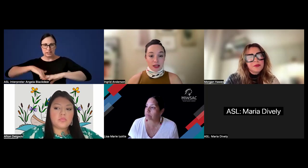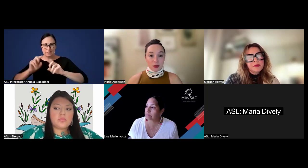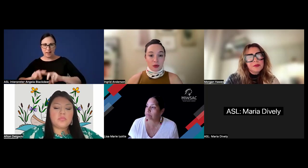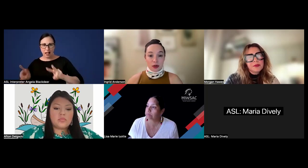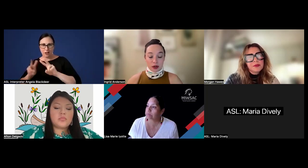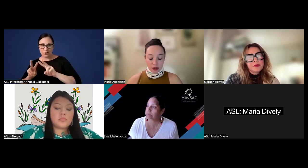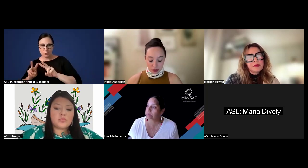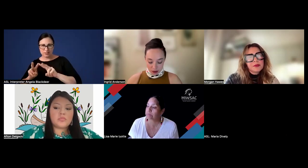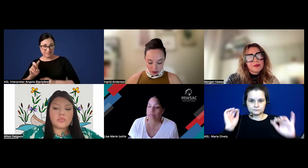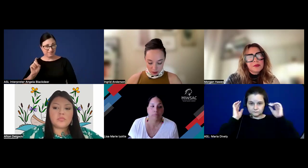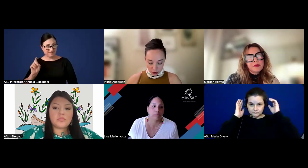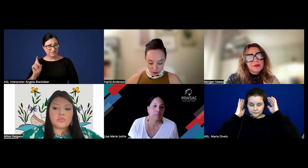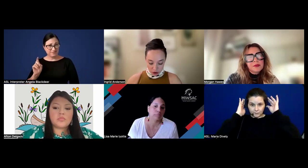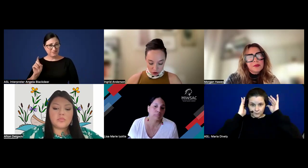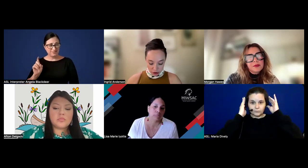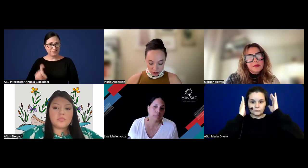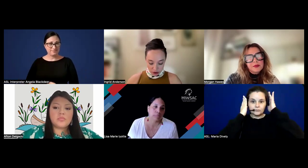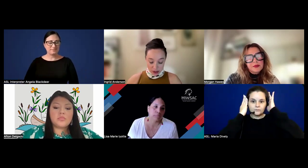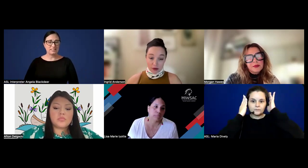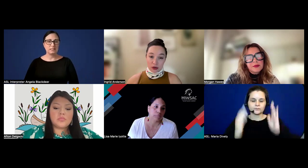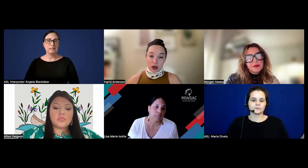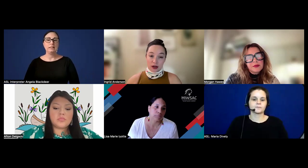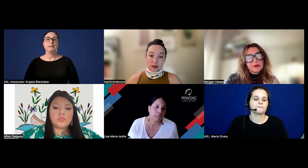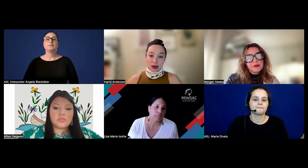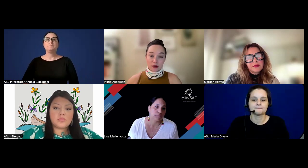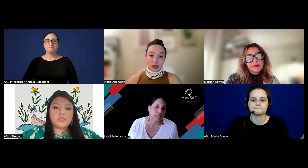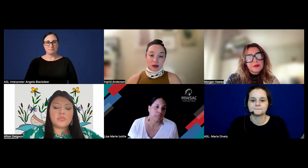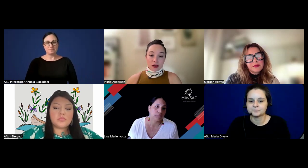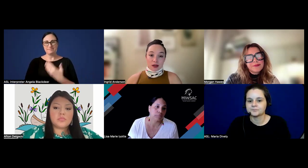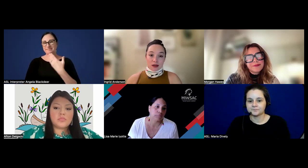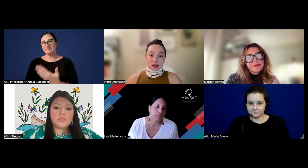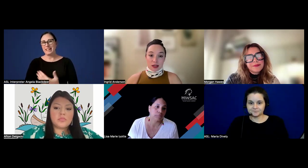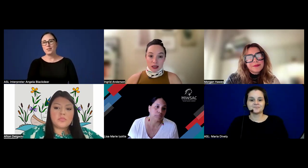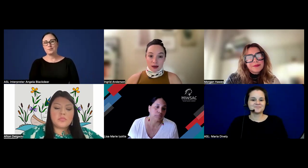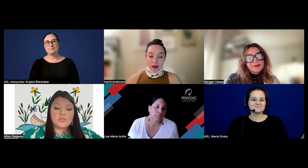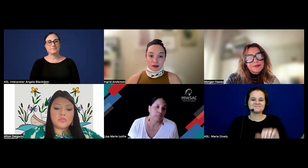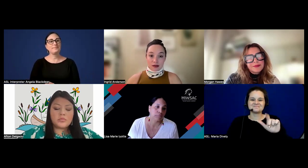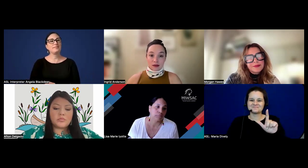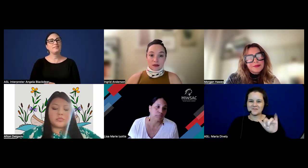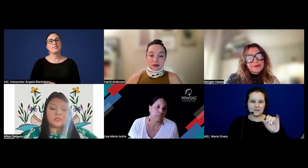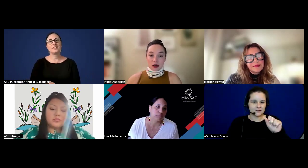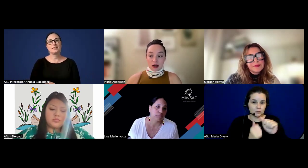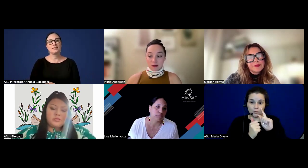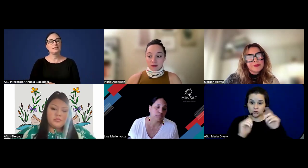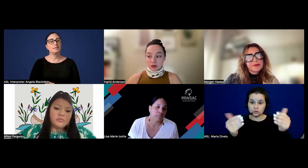And Lisa, when you were introducing yourself, you talked about seeing